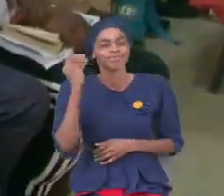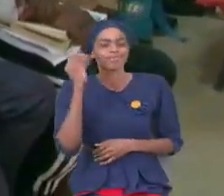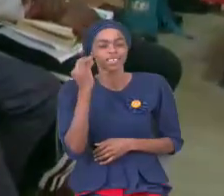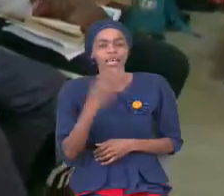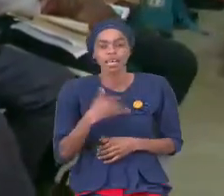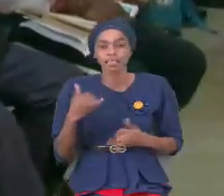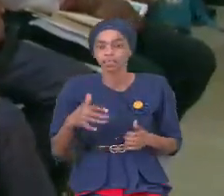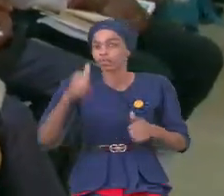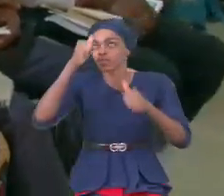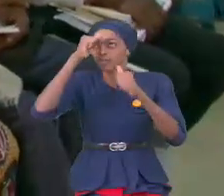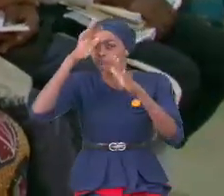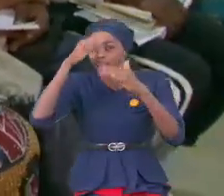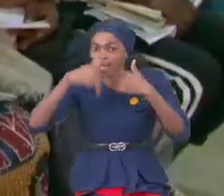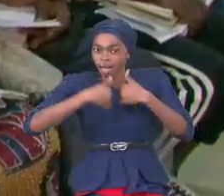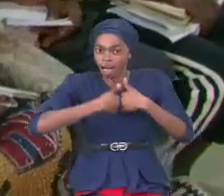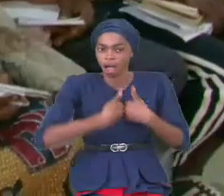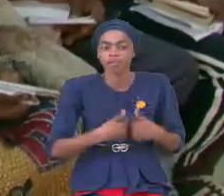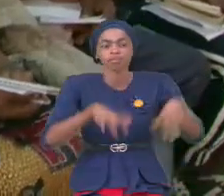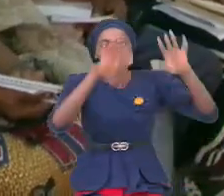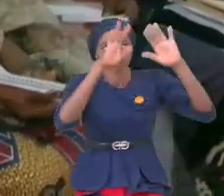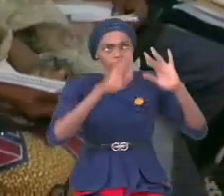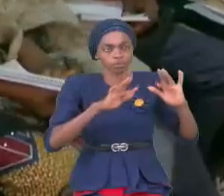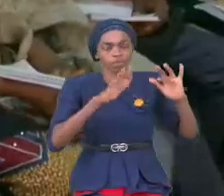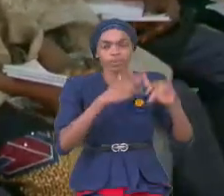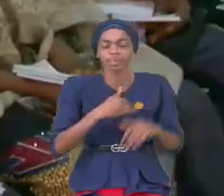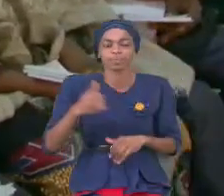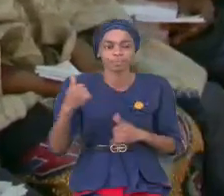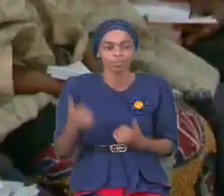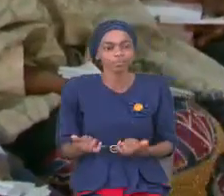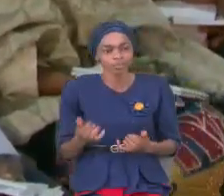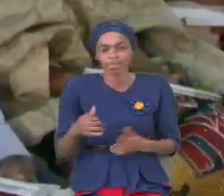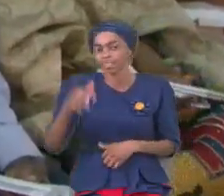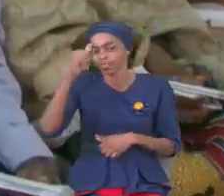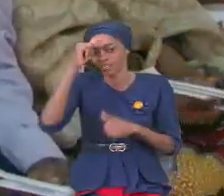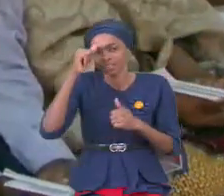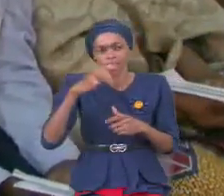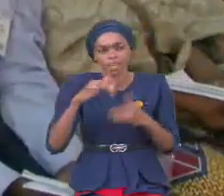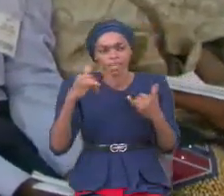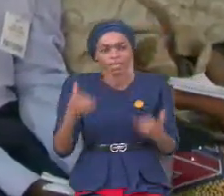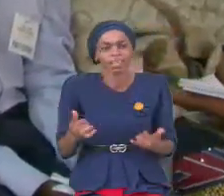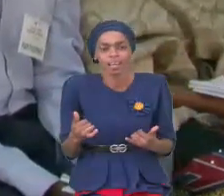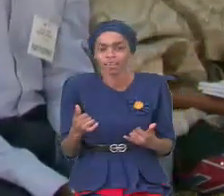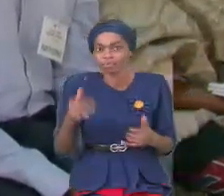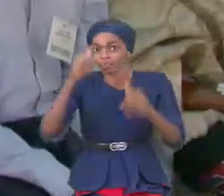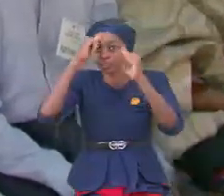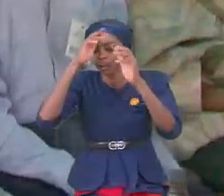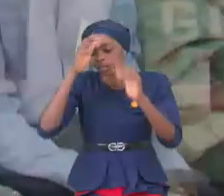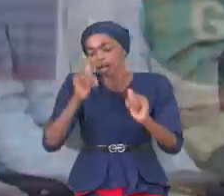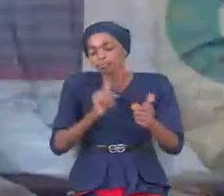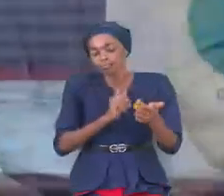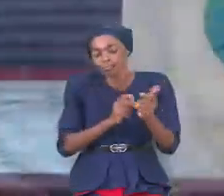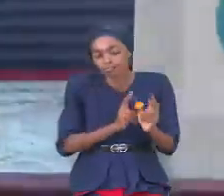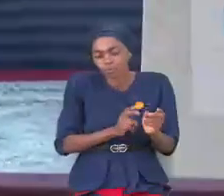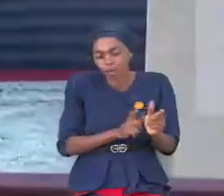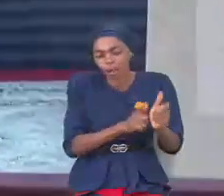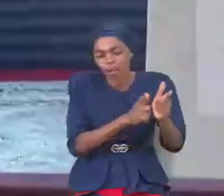father ran. Have you noticed that? And the father ran. It's not the age that makes us not